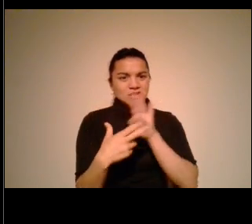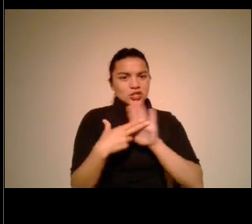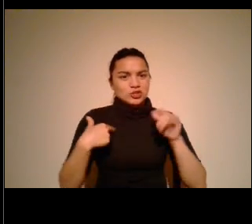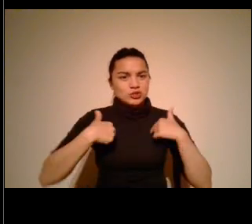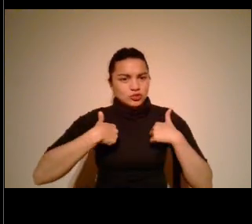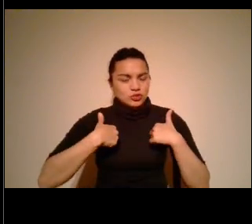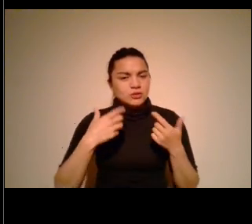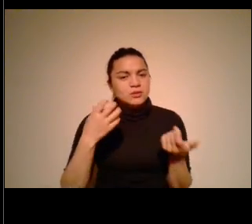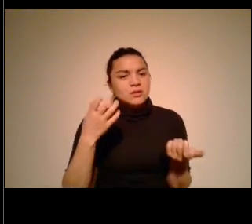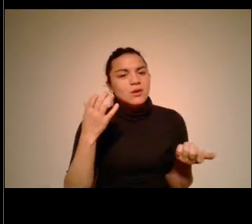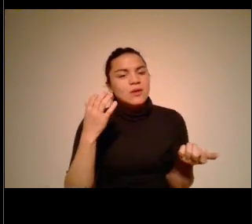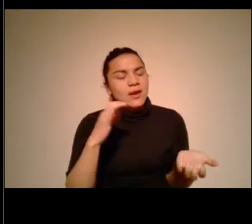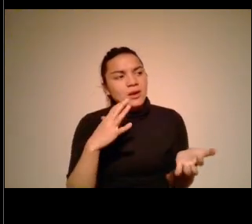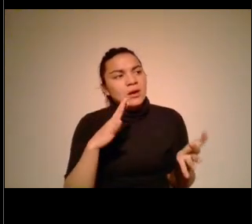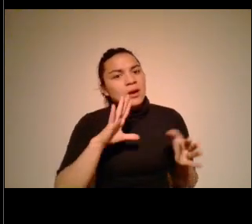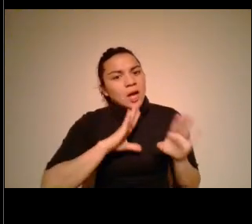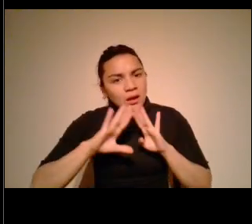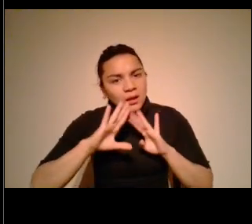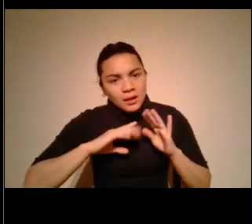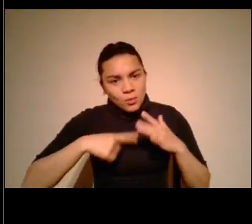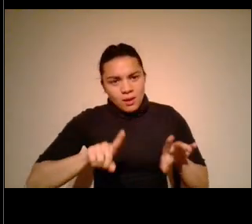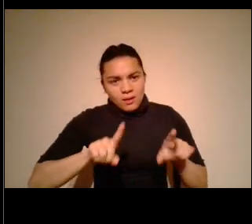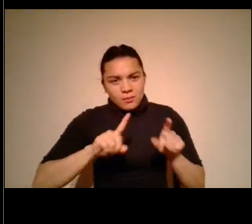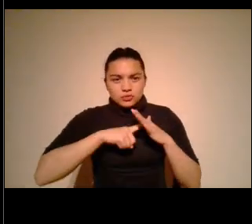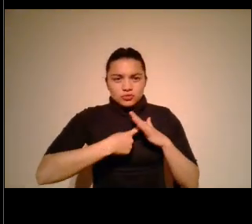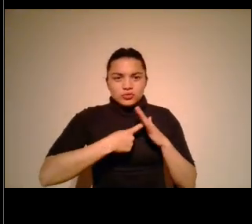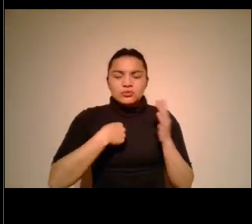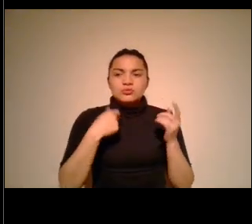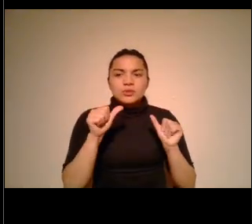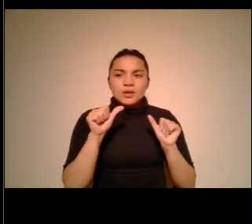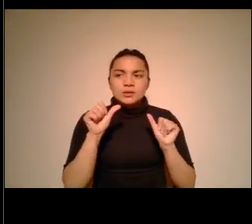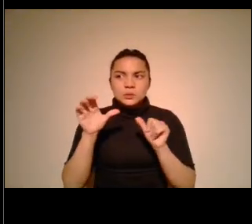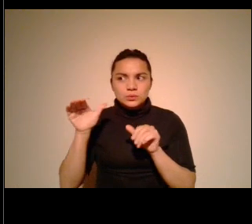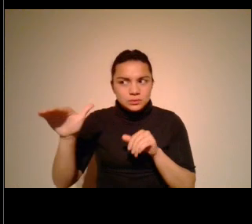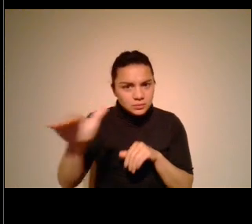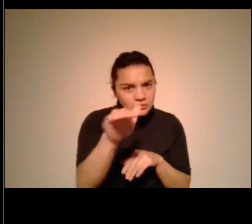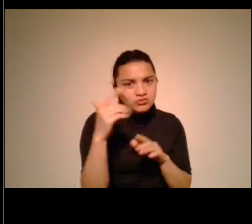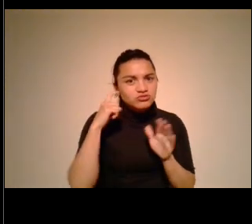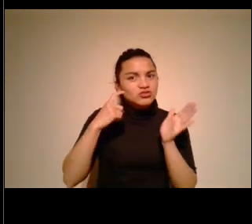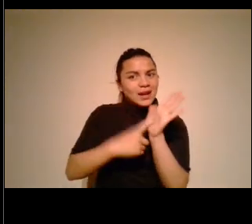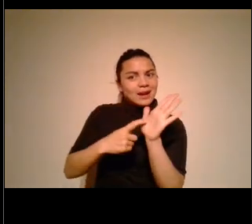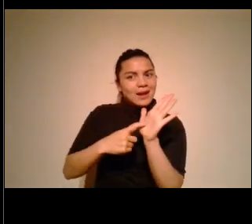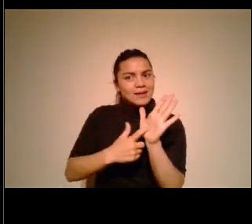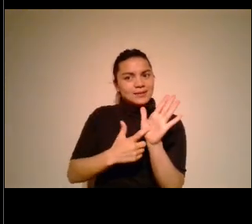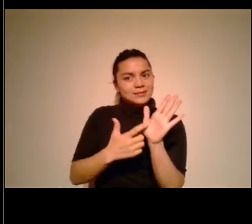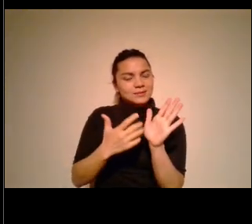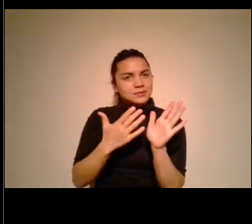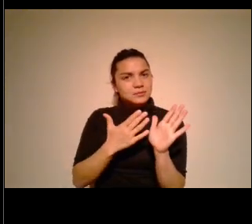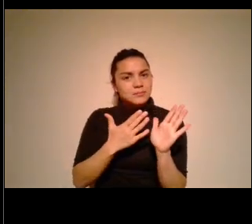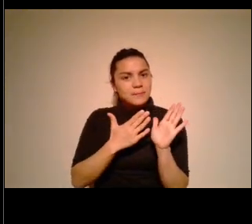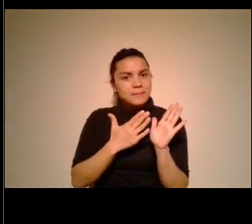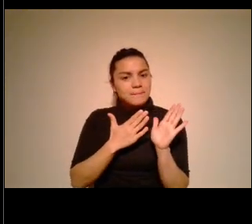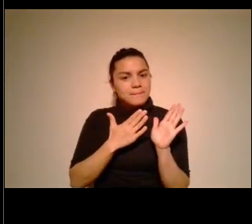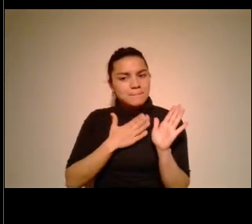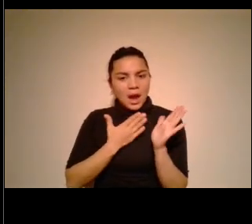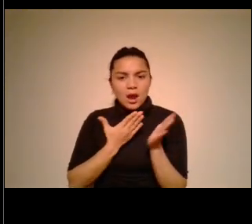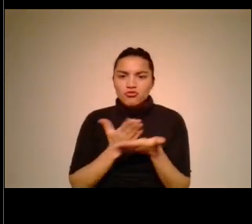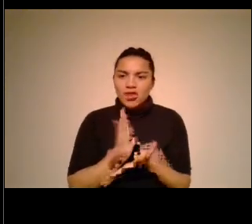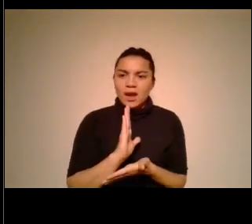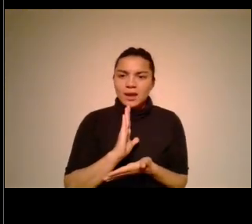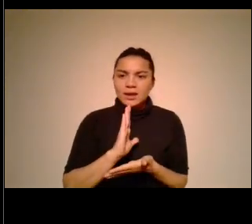and really struggling to get people to recognize my own right to